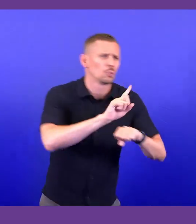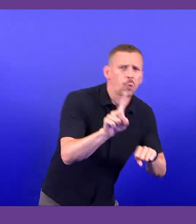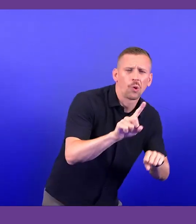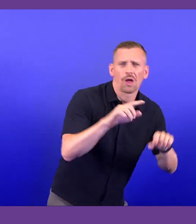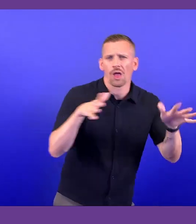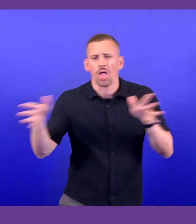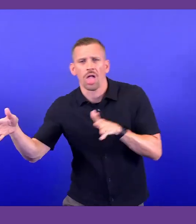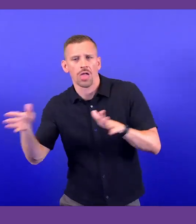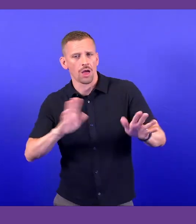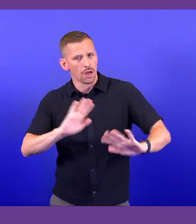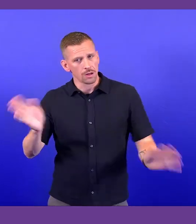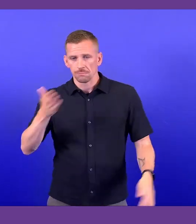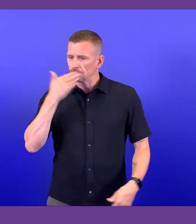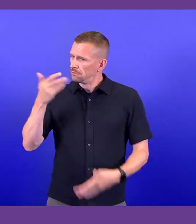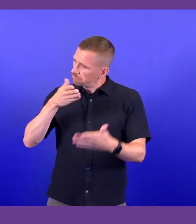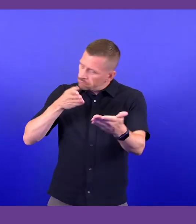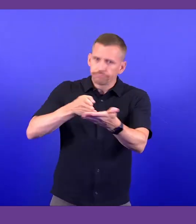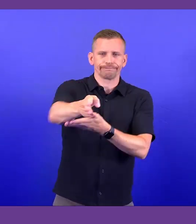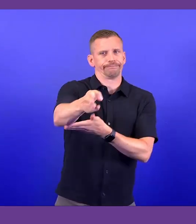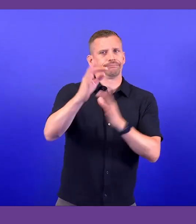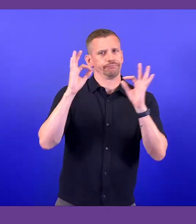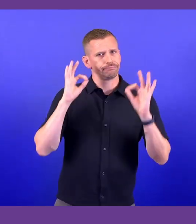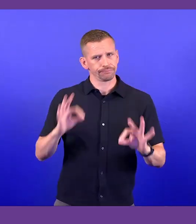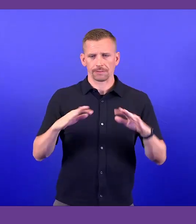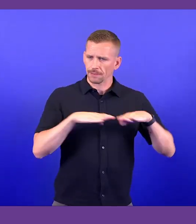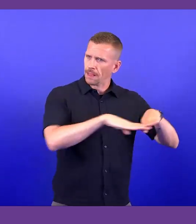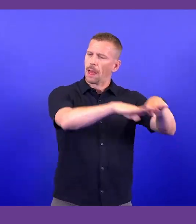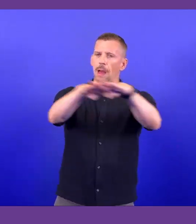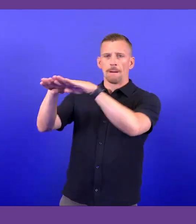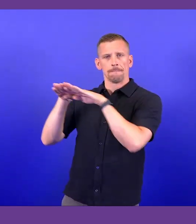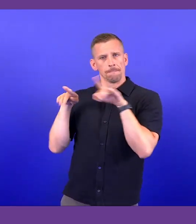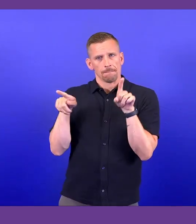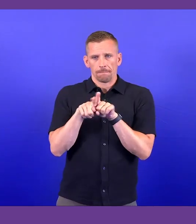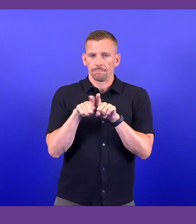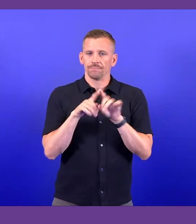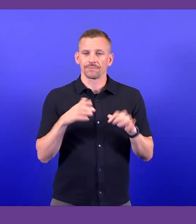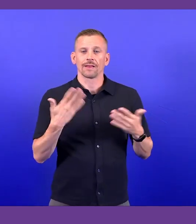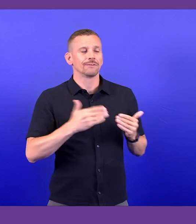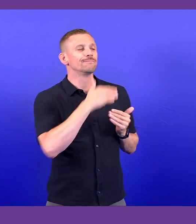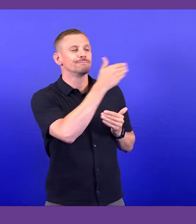Anne-Laure, what do you see as the biggest challenges from the UITP's perspective?